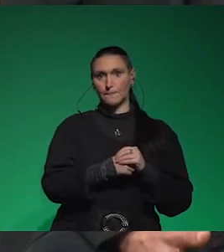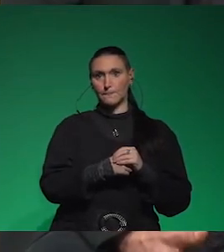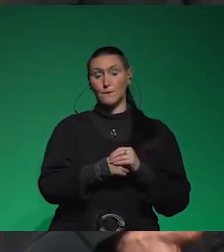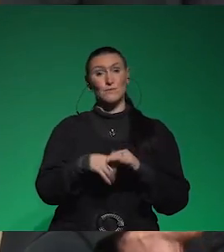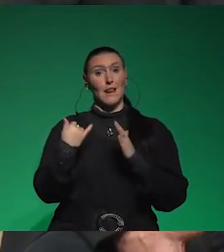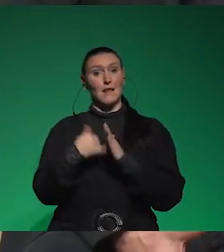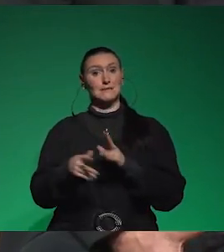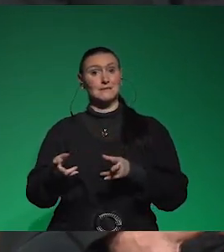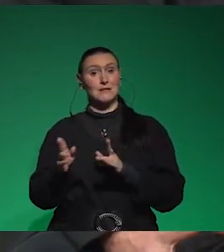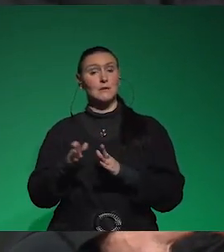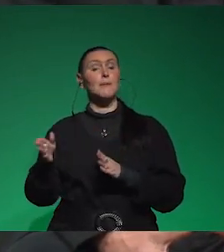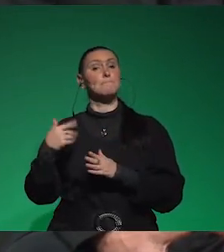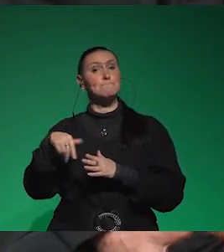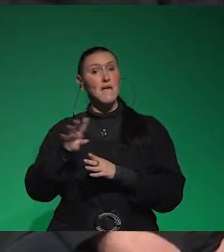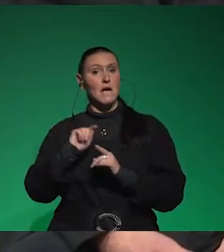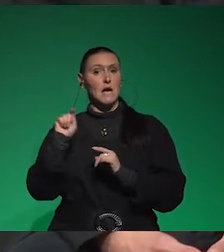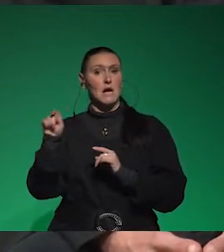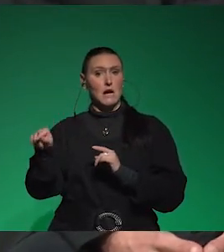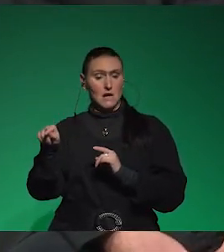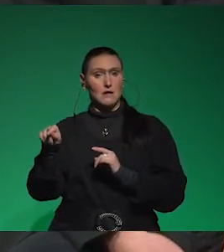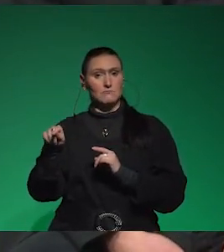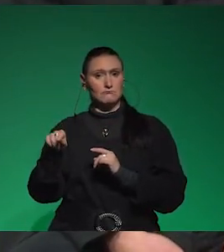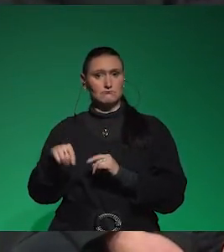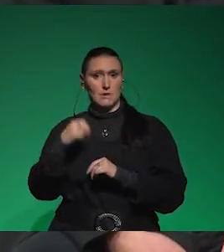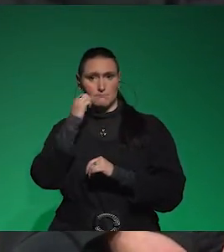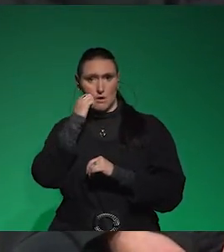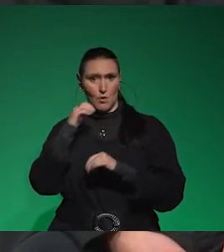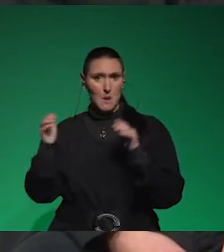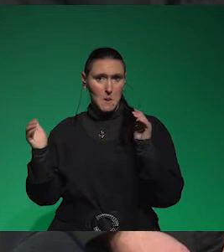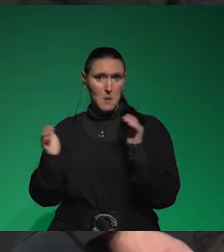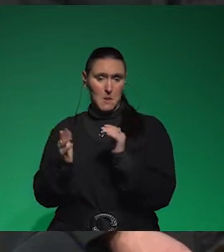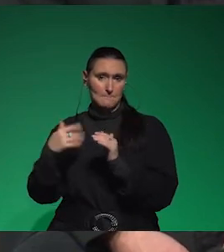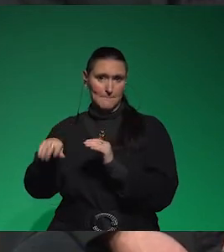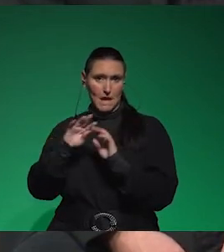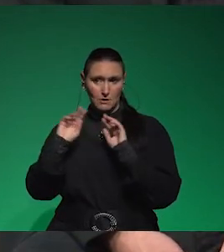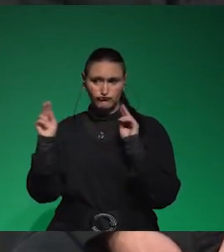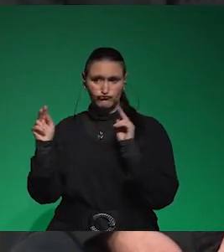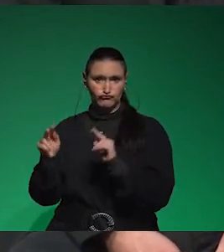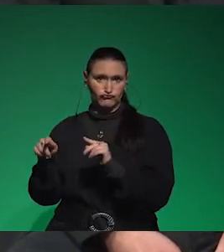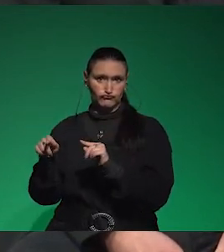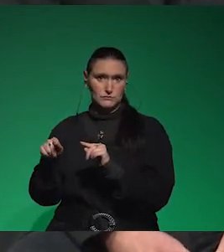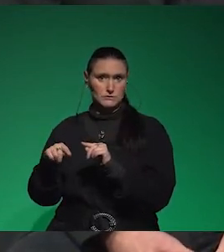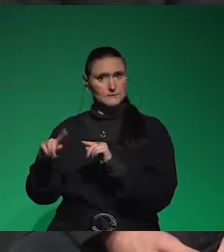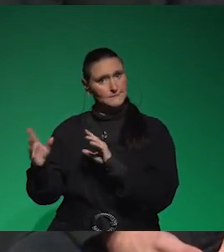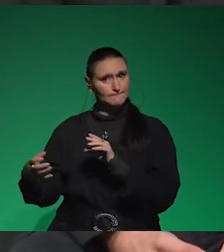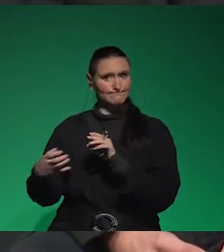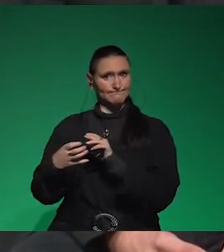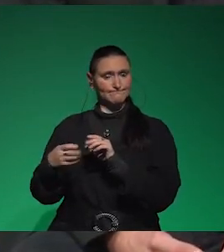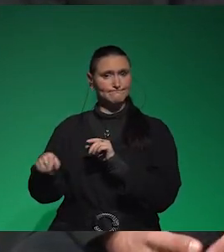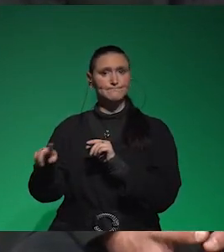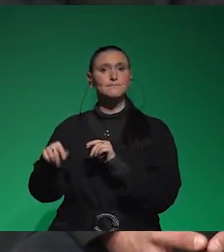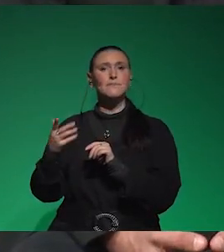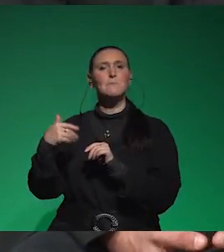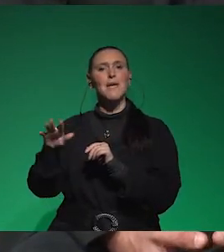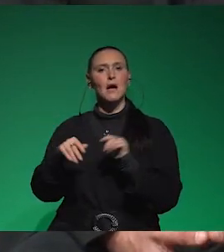in fact very hard to get to them. So to conduct interviews has not been so easy.